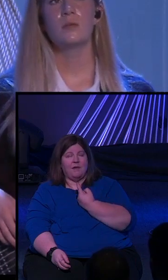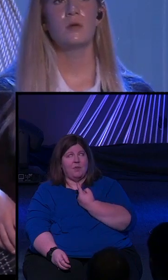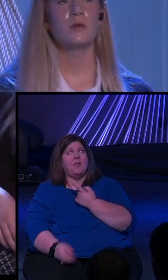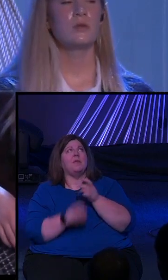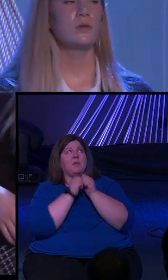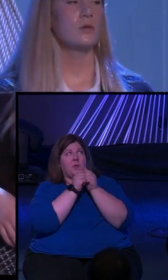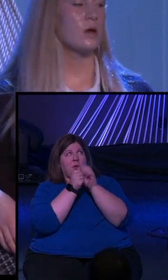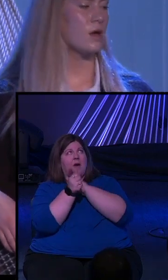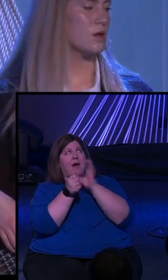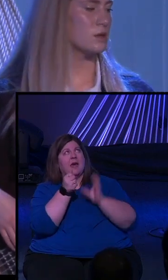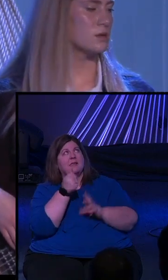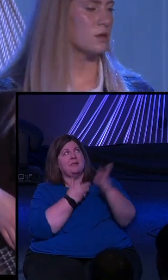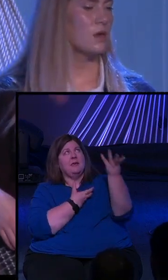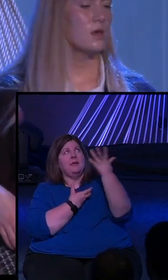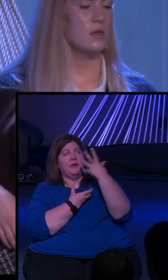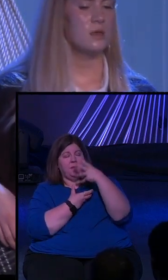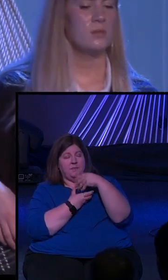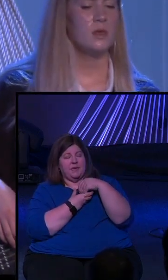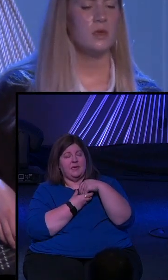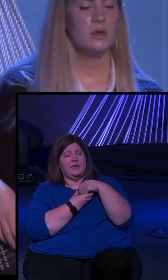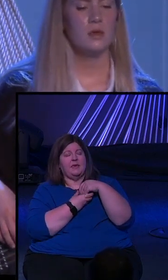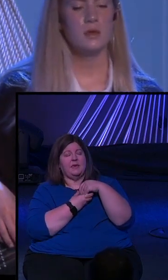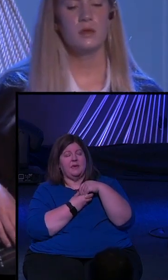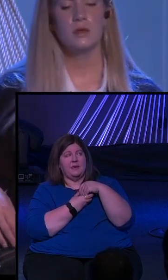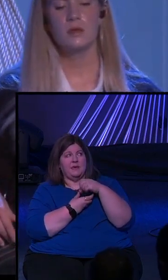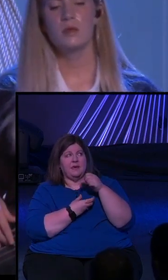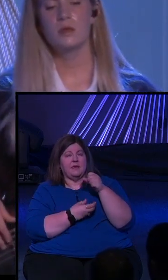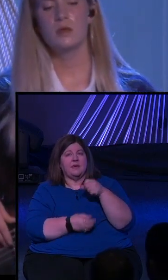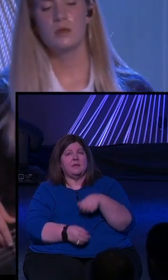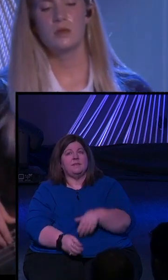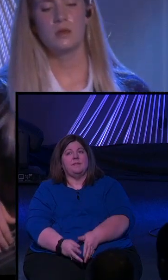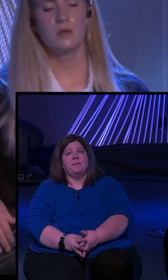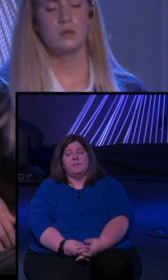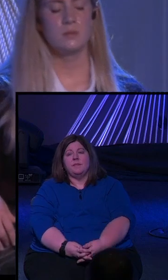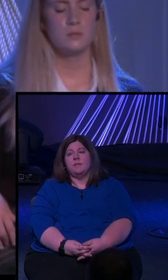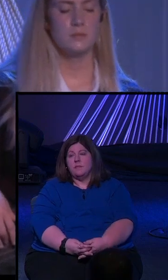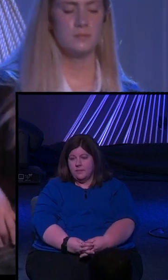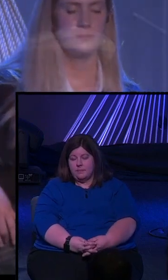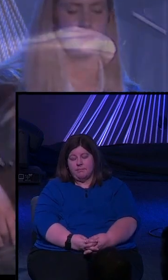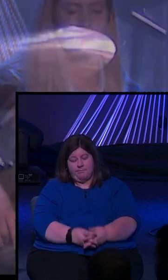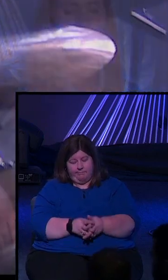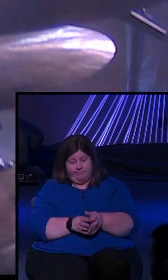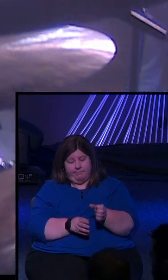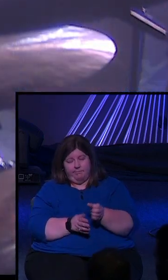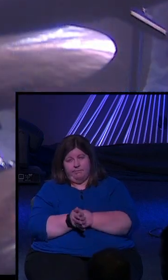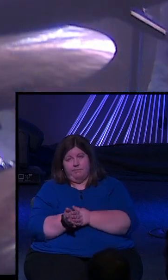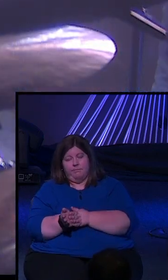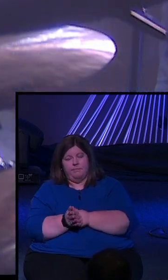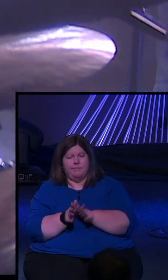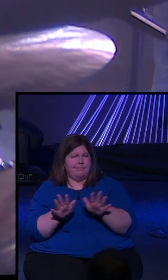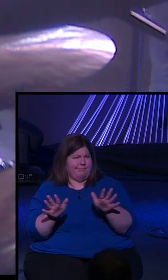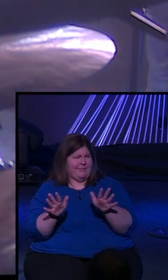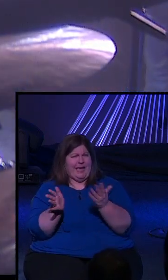I, but through Christ in me. Jesus. Can we just